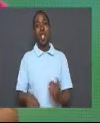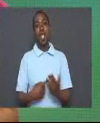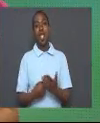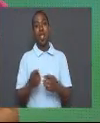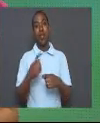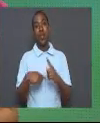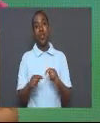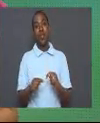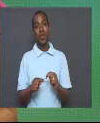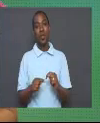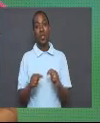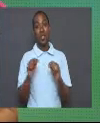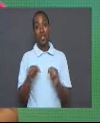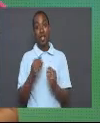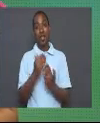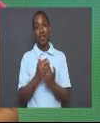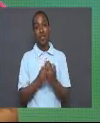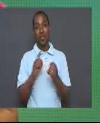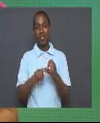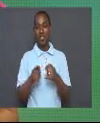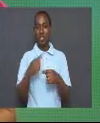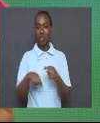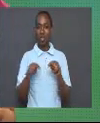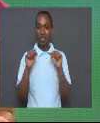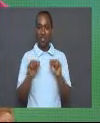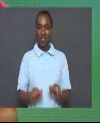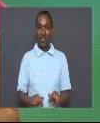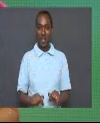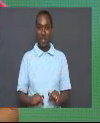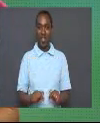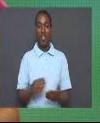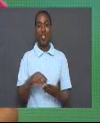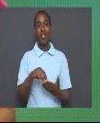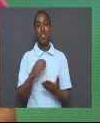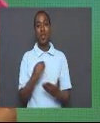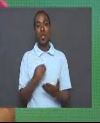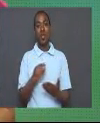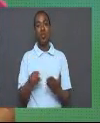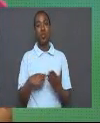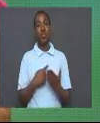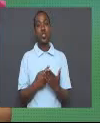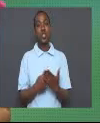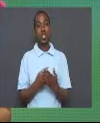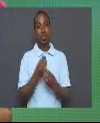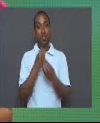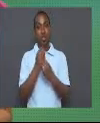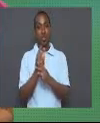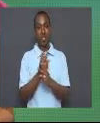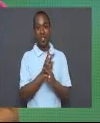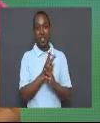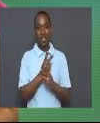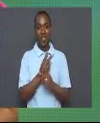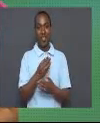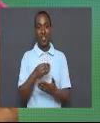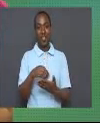This brings us to the end of our lesson. Today, we learned about food